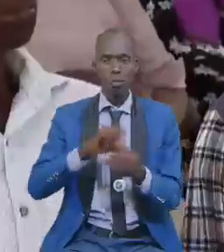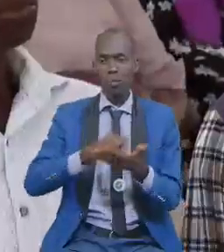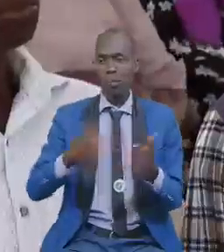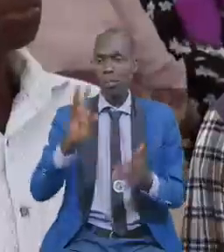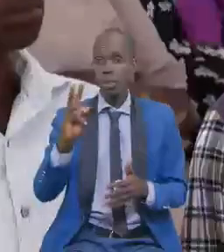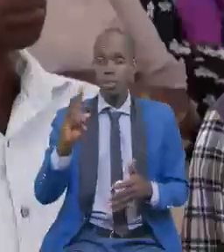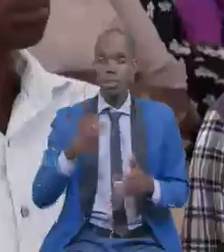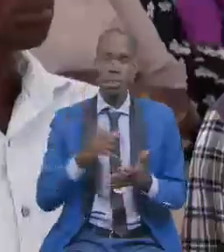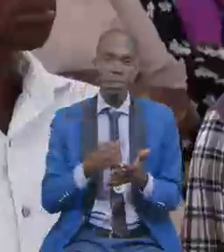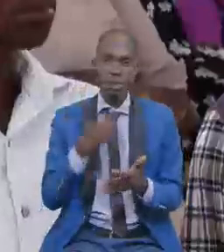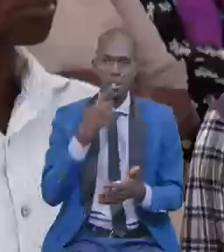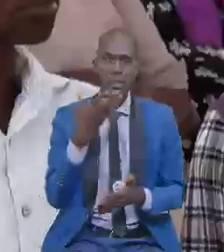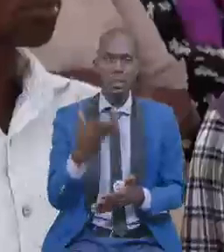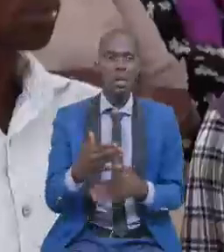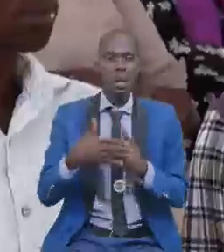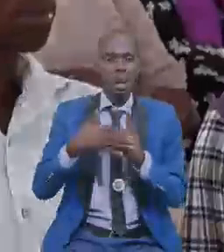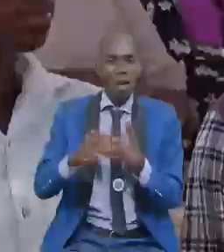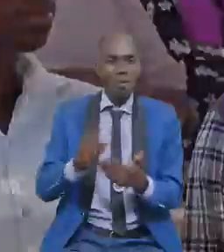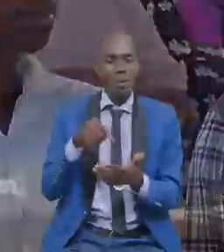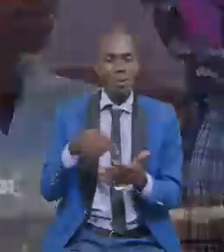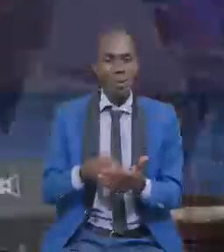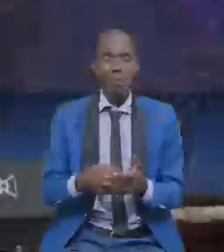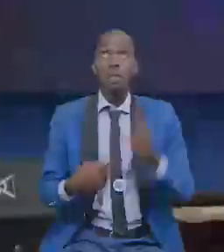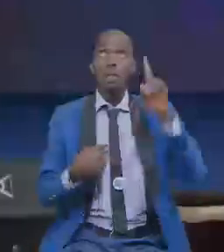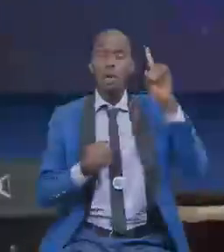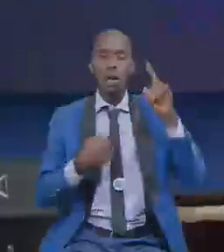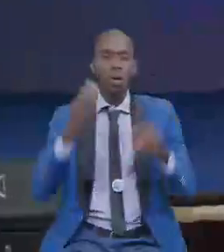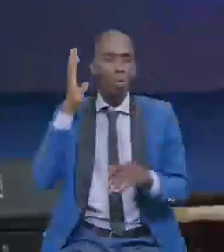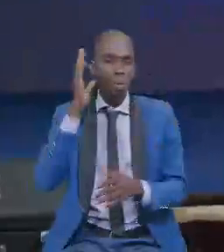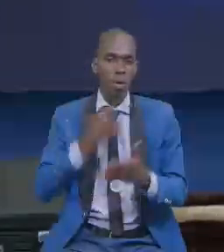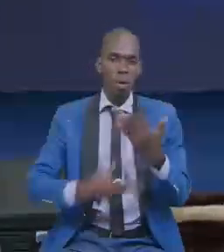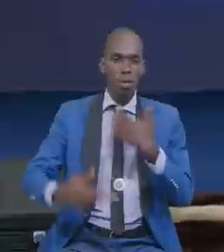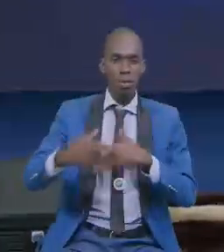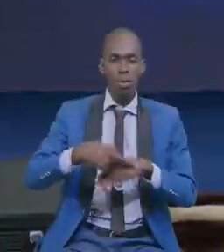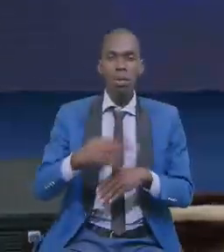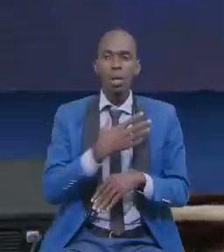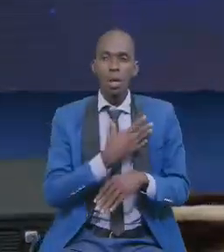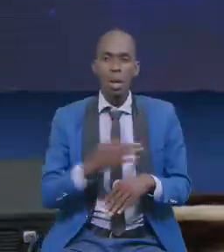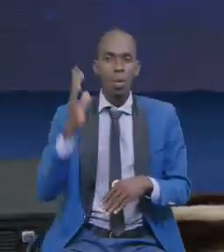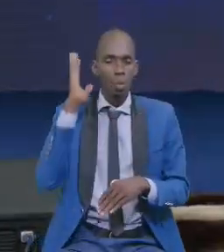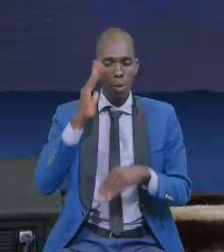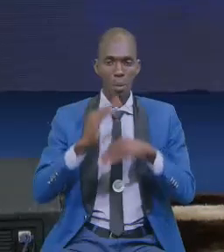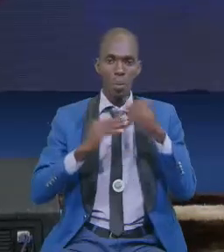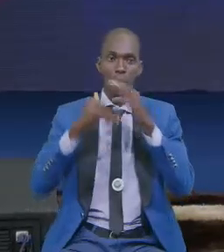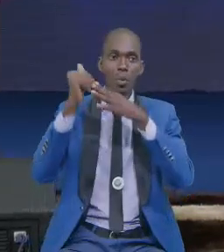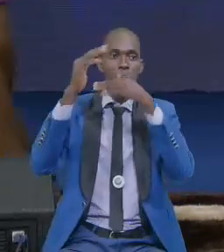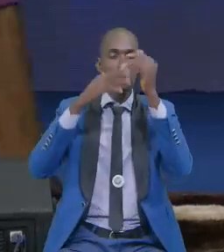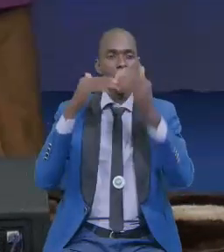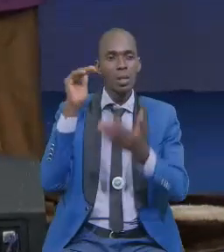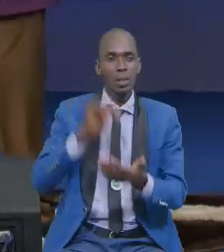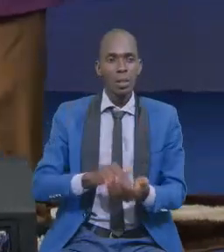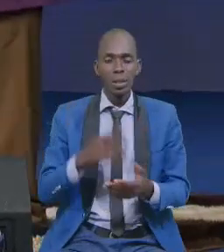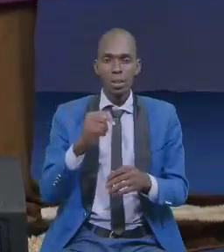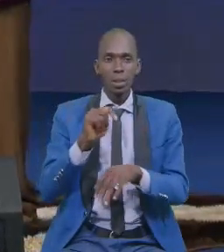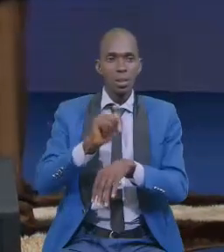it says, after this, I will return and will build again the tabernacle